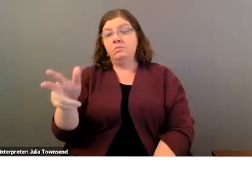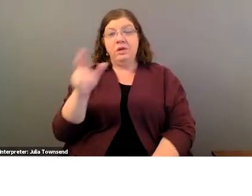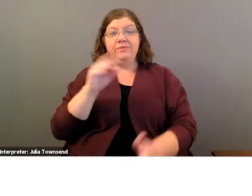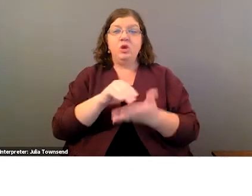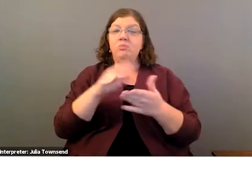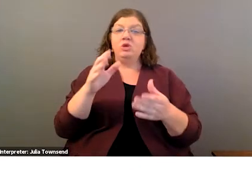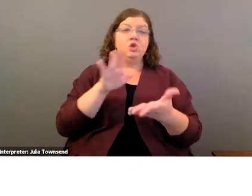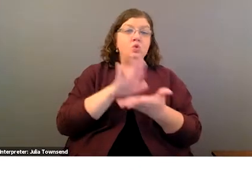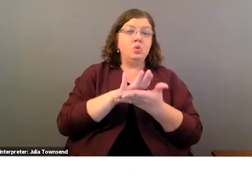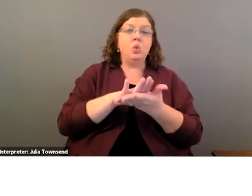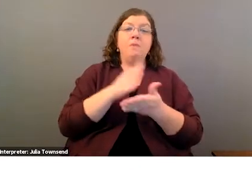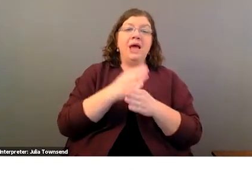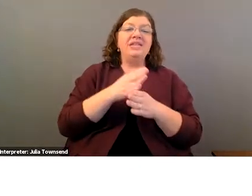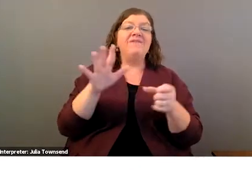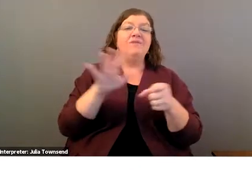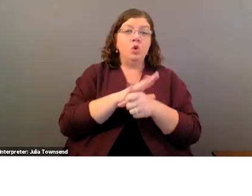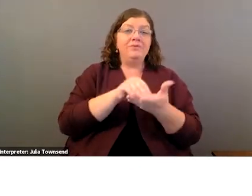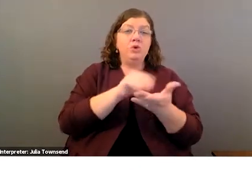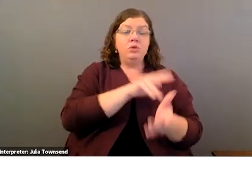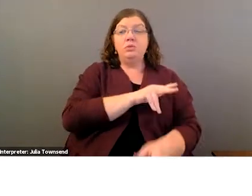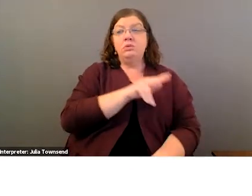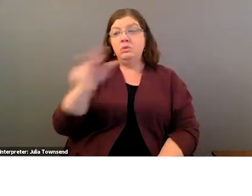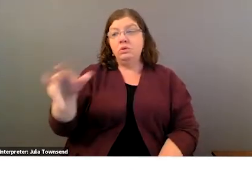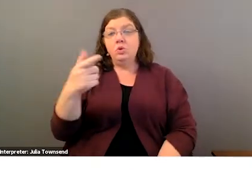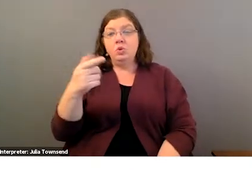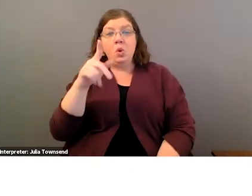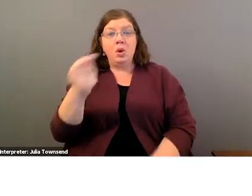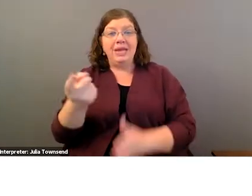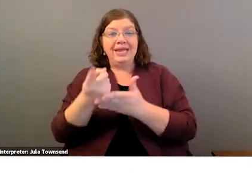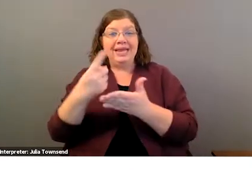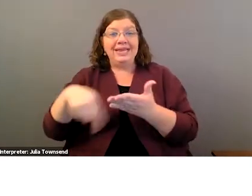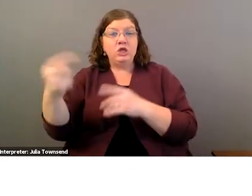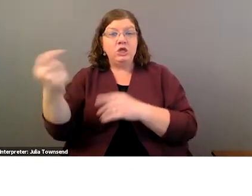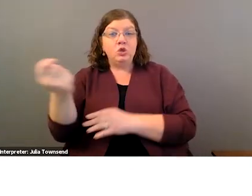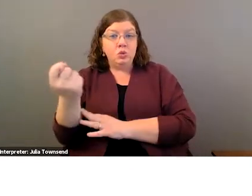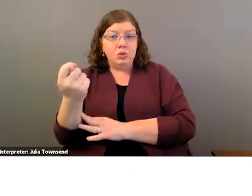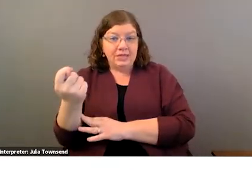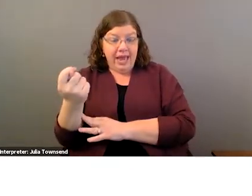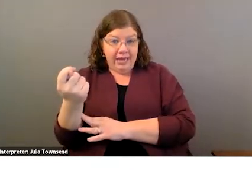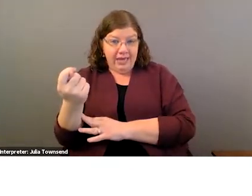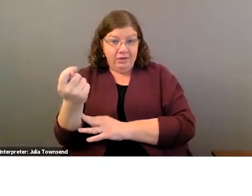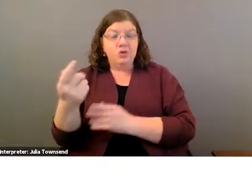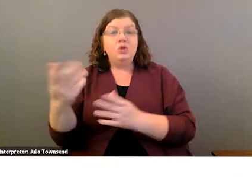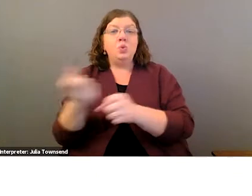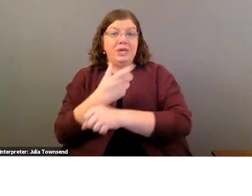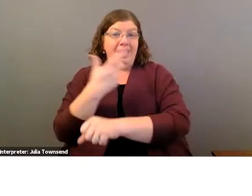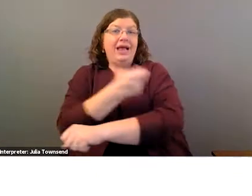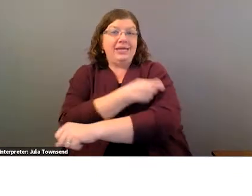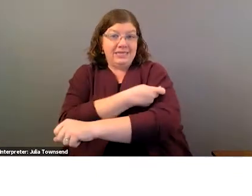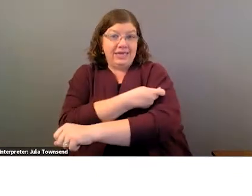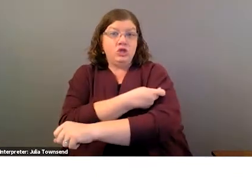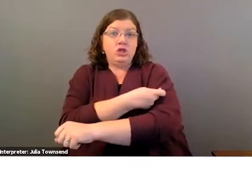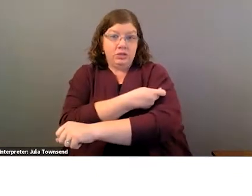students to Goleta Cottage Hospital next Tuesday to get vaccinations.